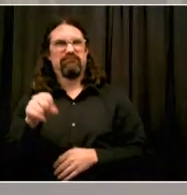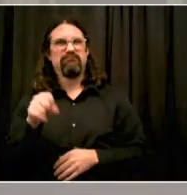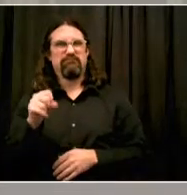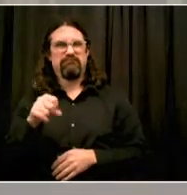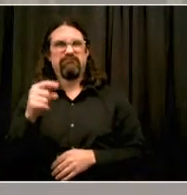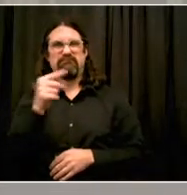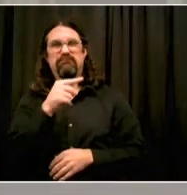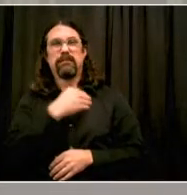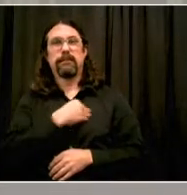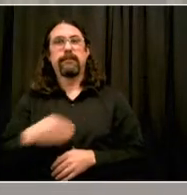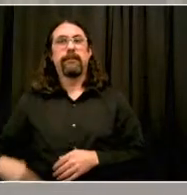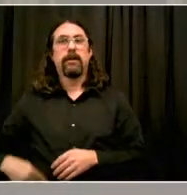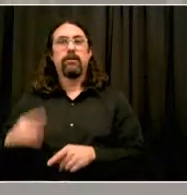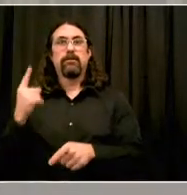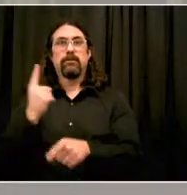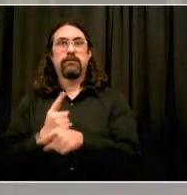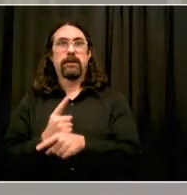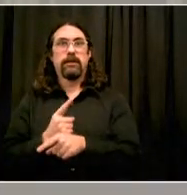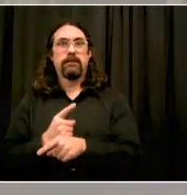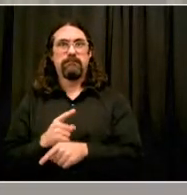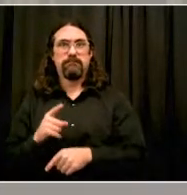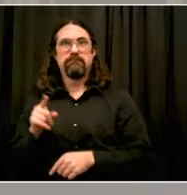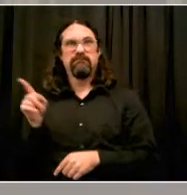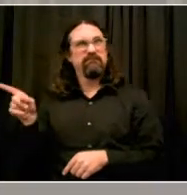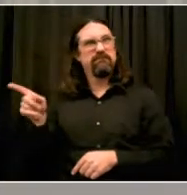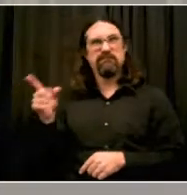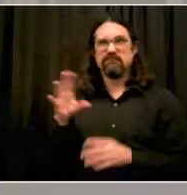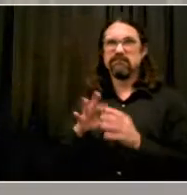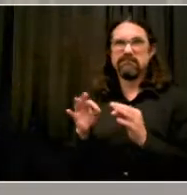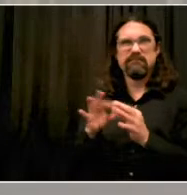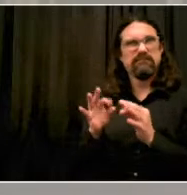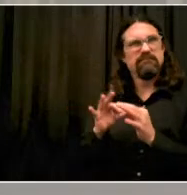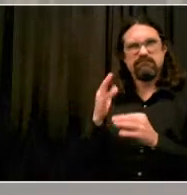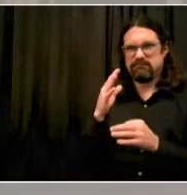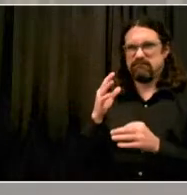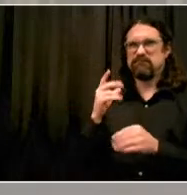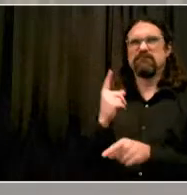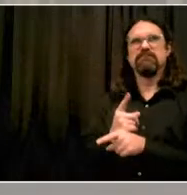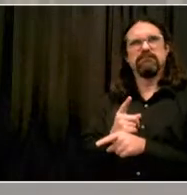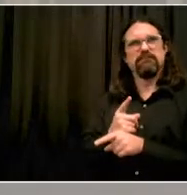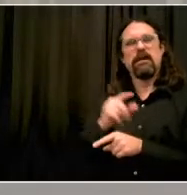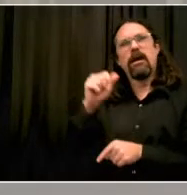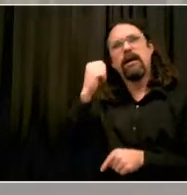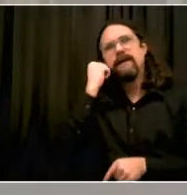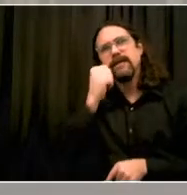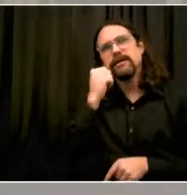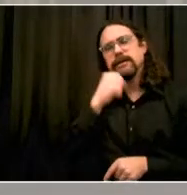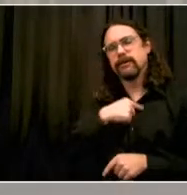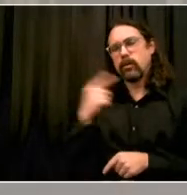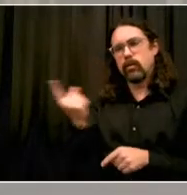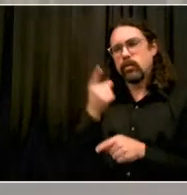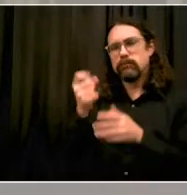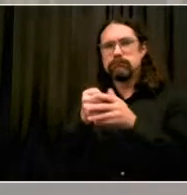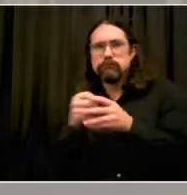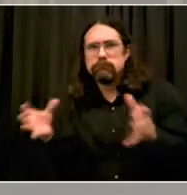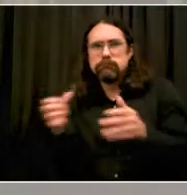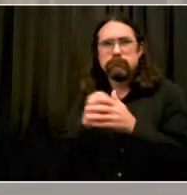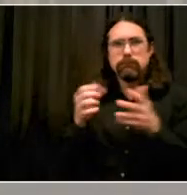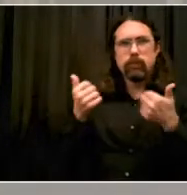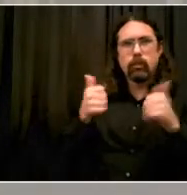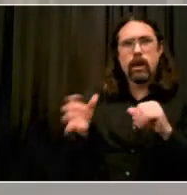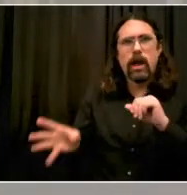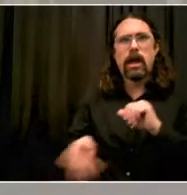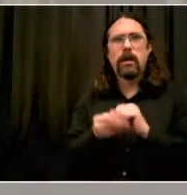our capacity for testing for New Yorkers. But we already do have many options that are available. You